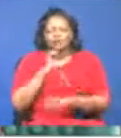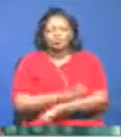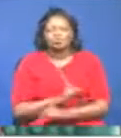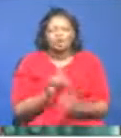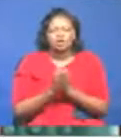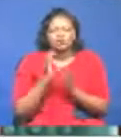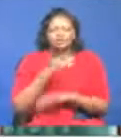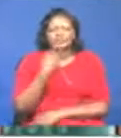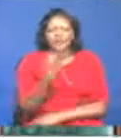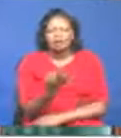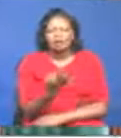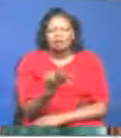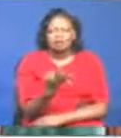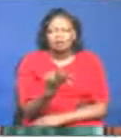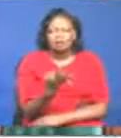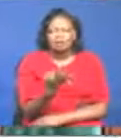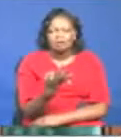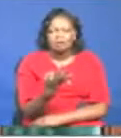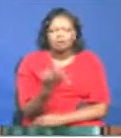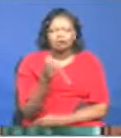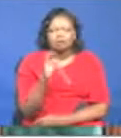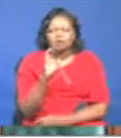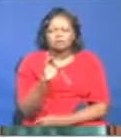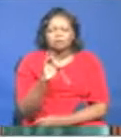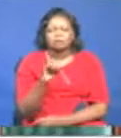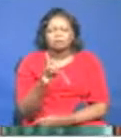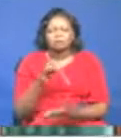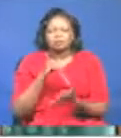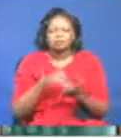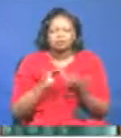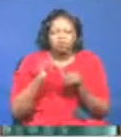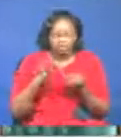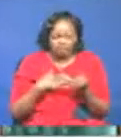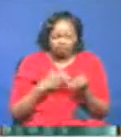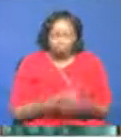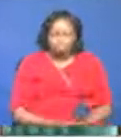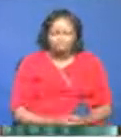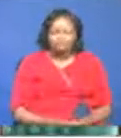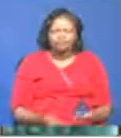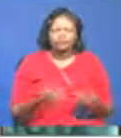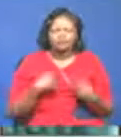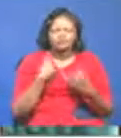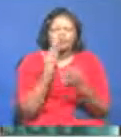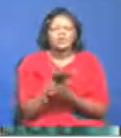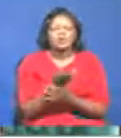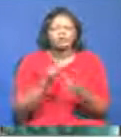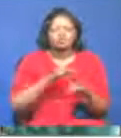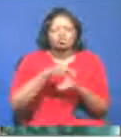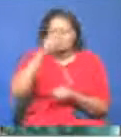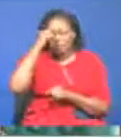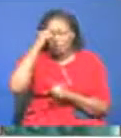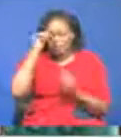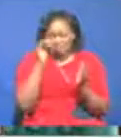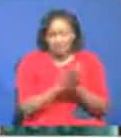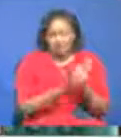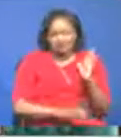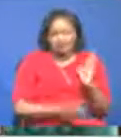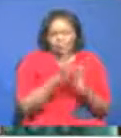300 child ECD centers in our county. We have appealed to the national government and development